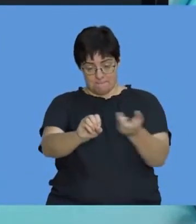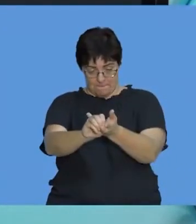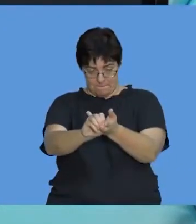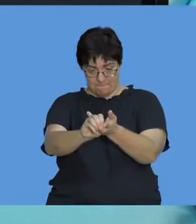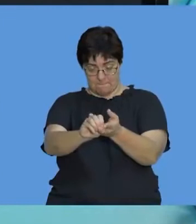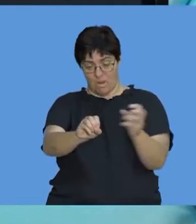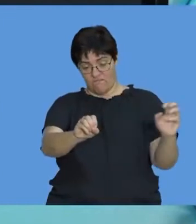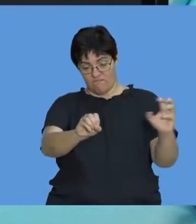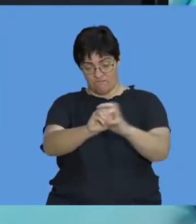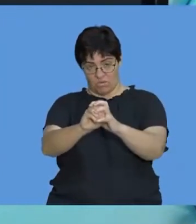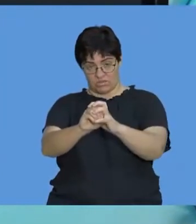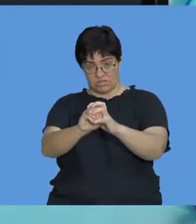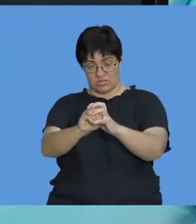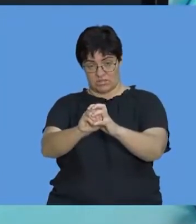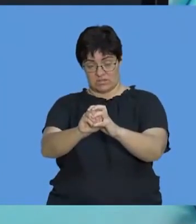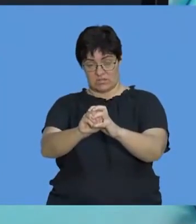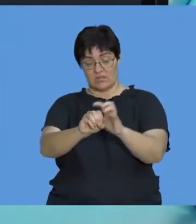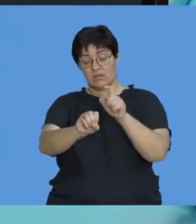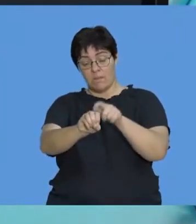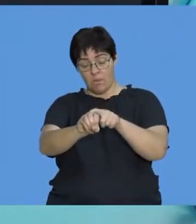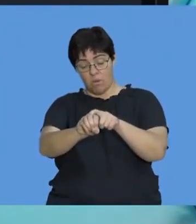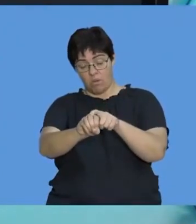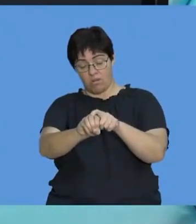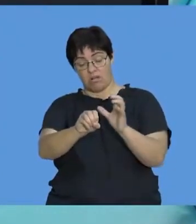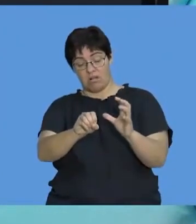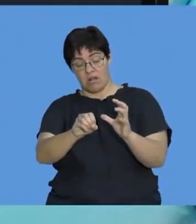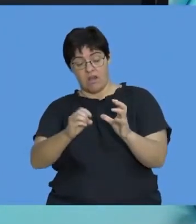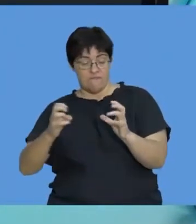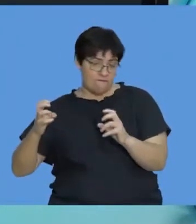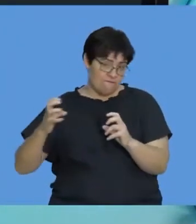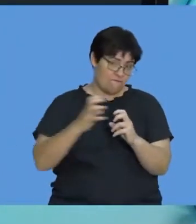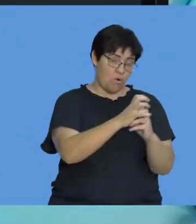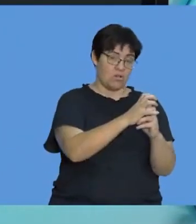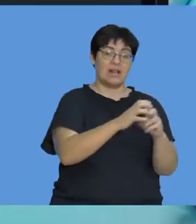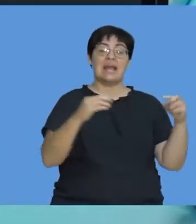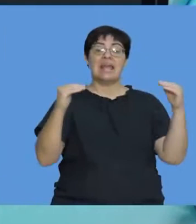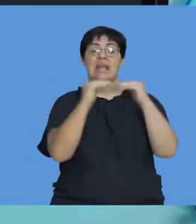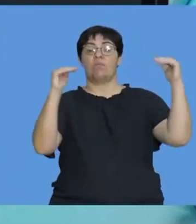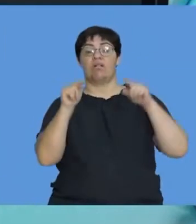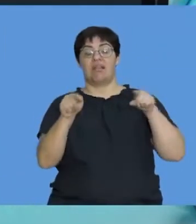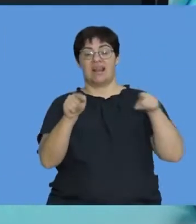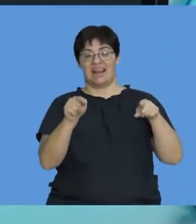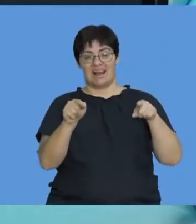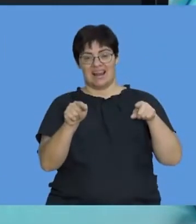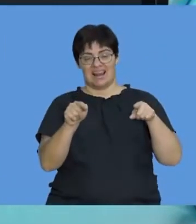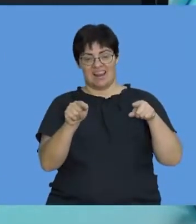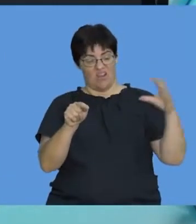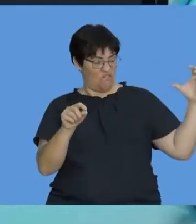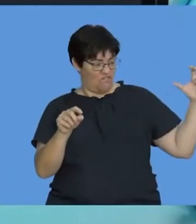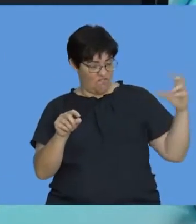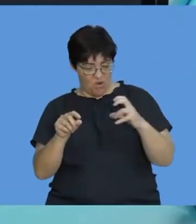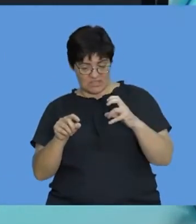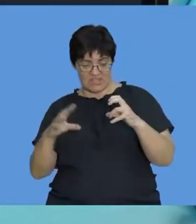body B, hockey ball, the hockey ball, body B, exerts an equal force, same